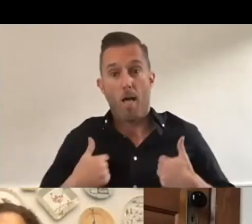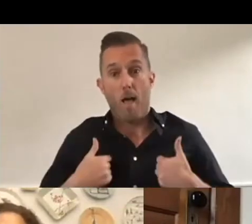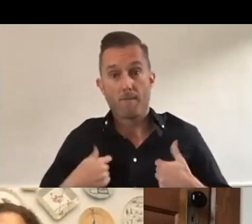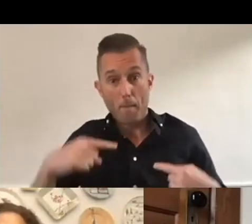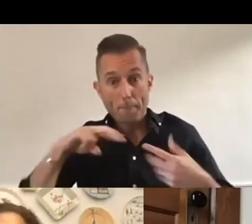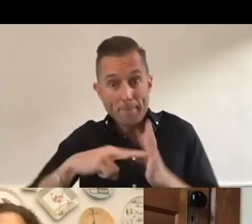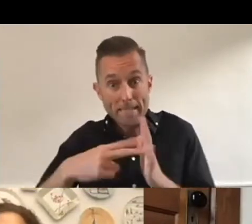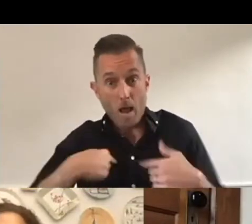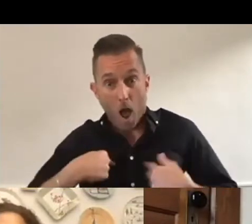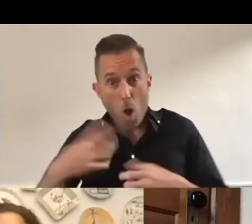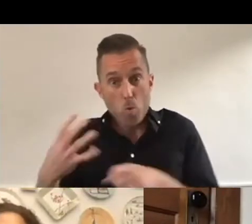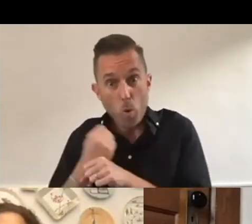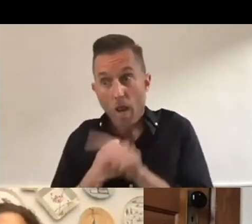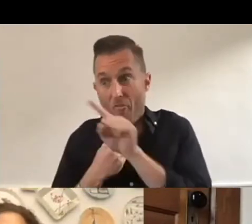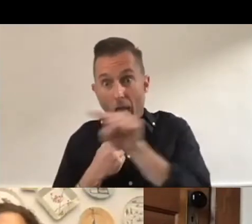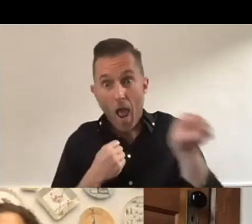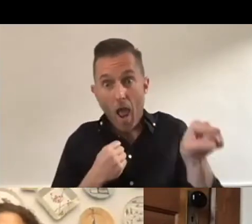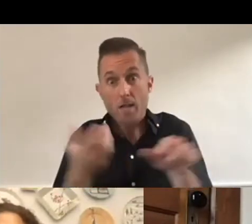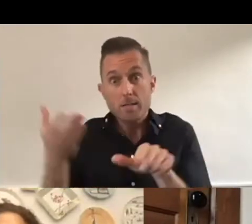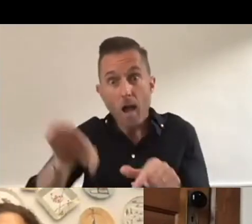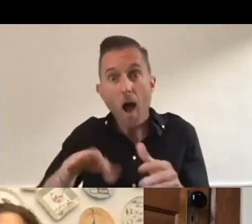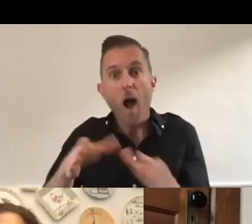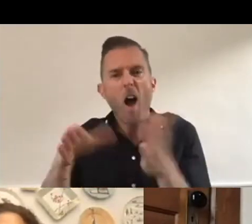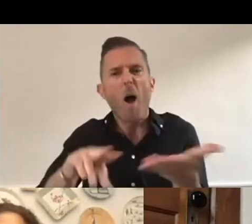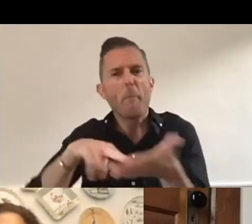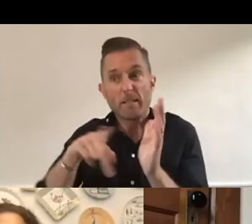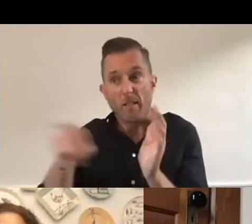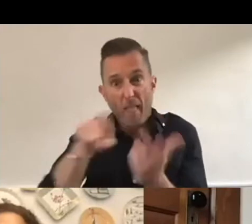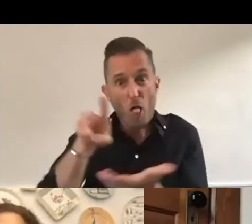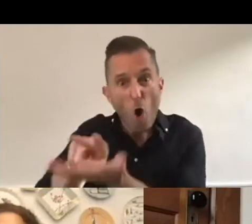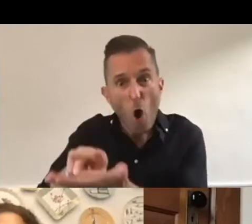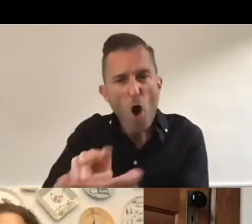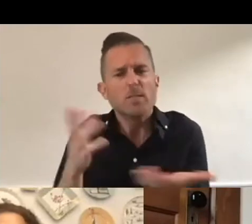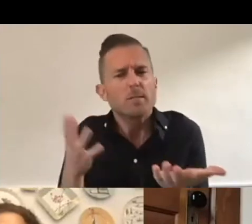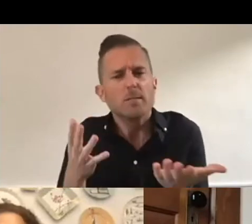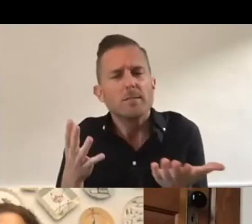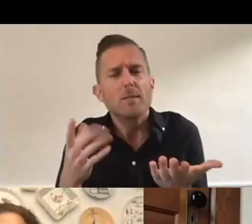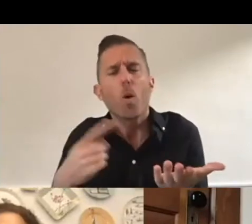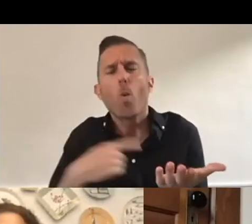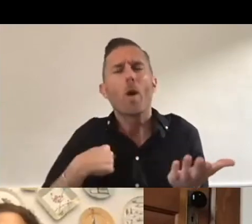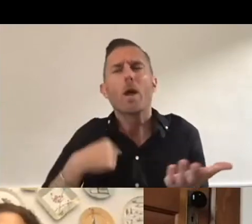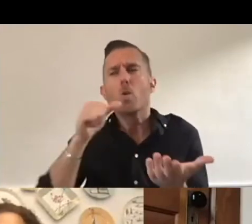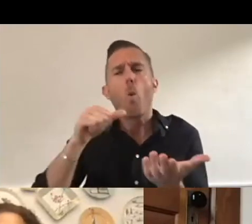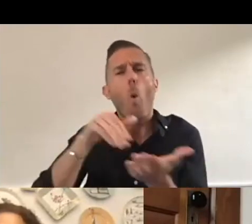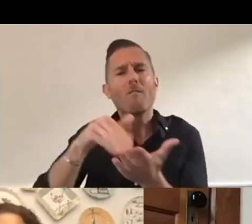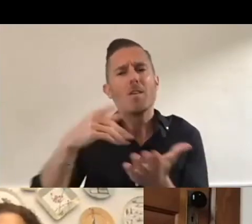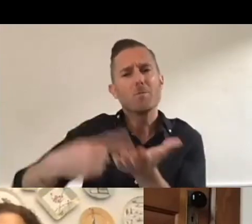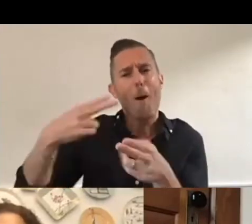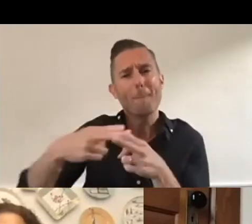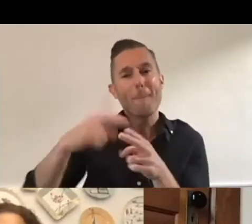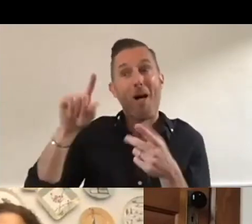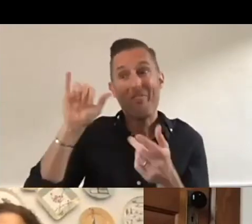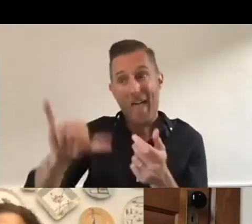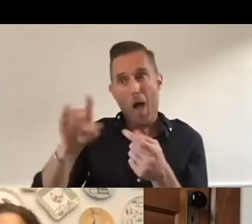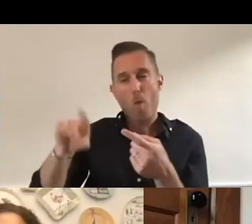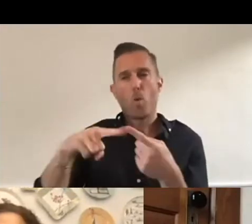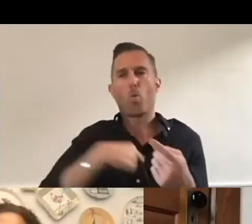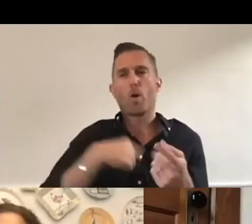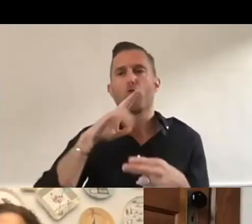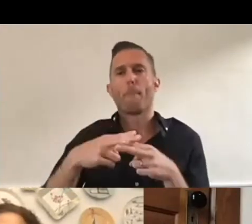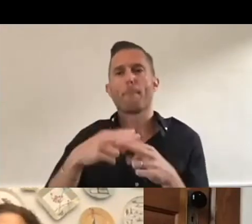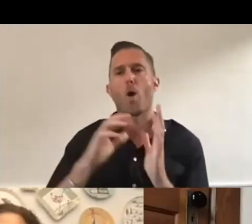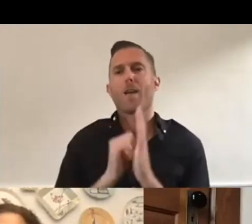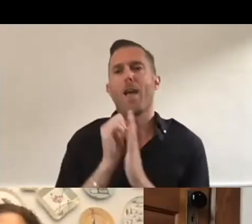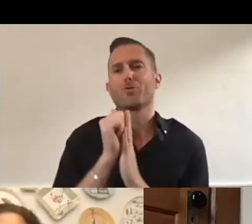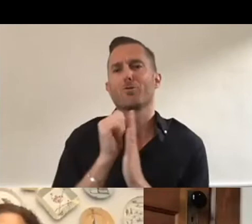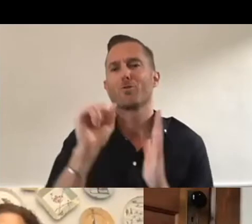losers for dying? And these are conversations that don't often get spoken about when we talk about cancer. So having the fact that I